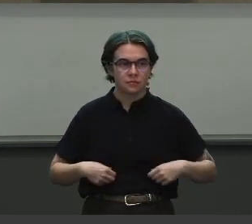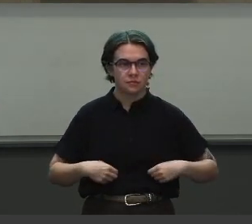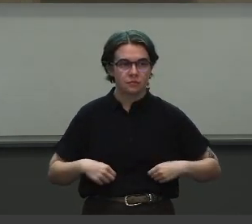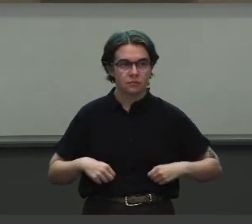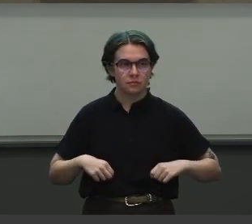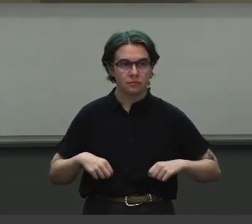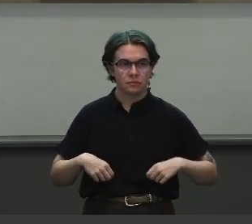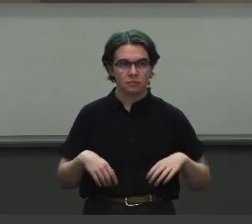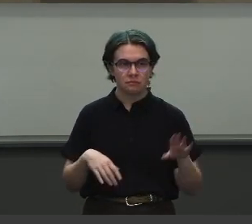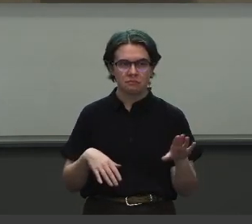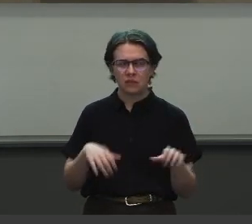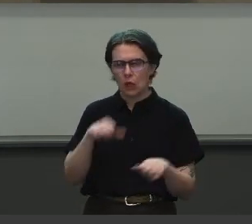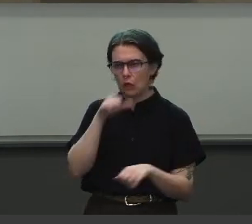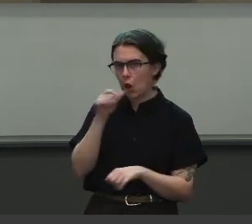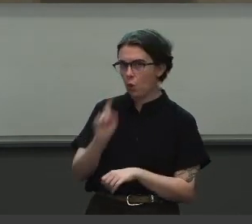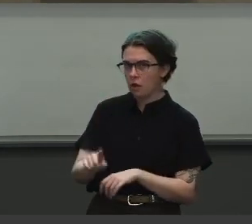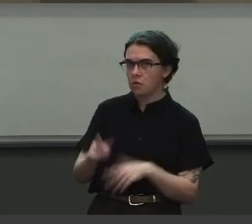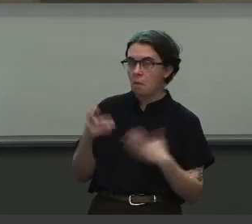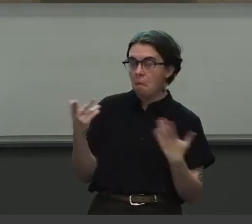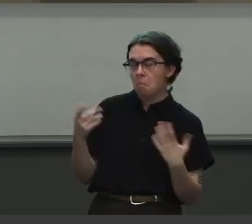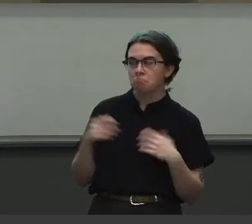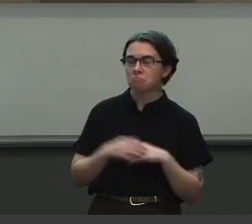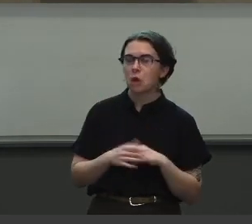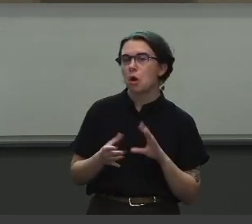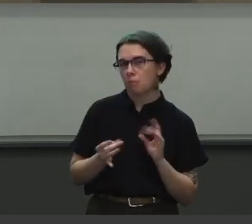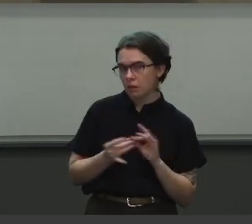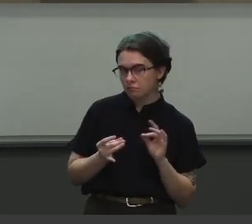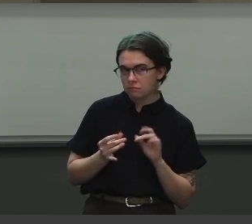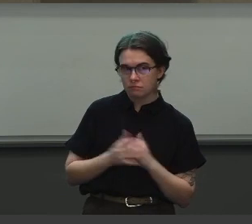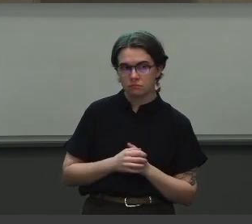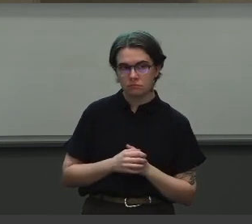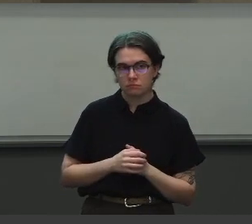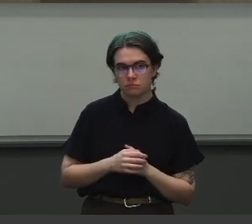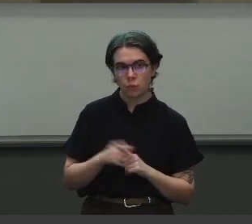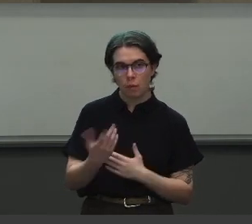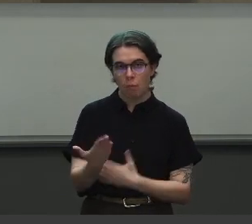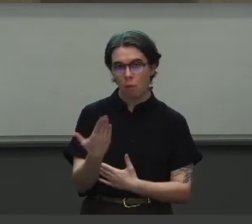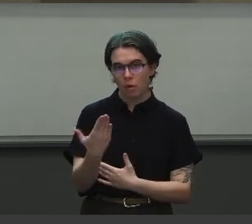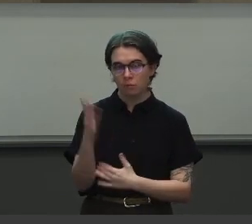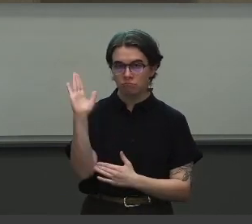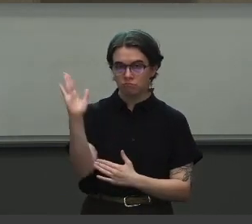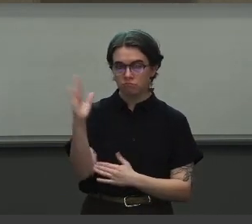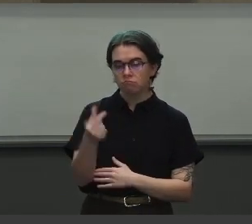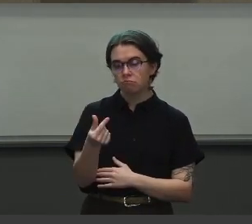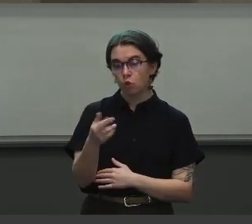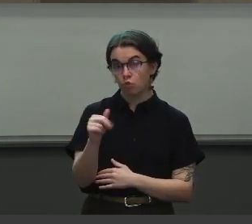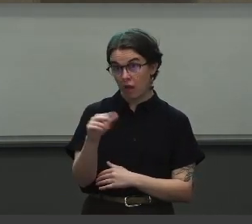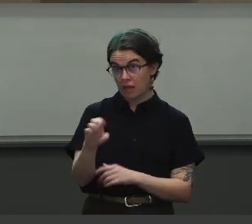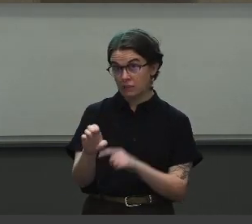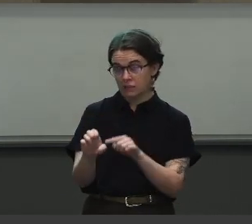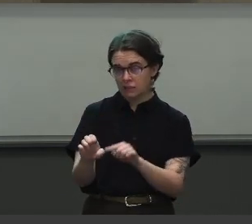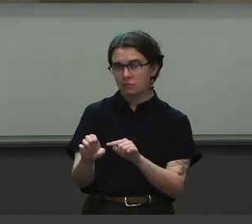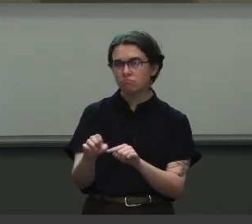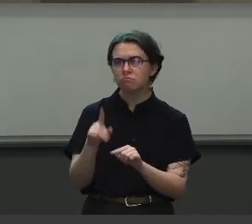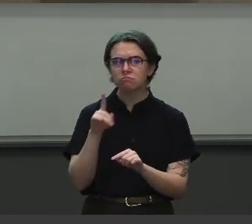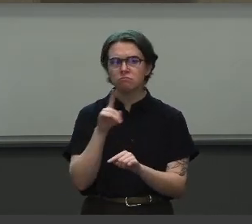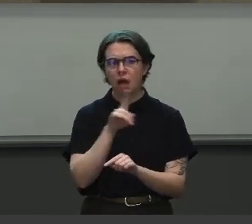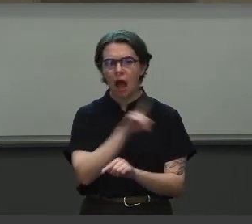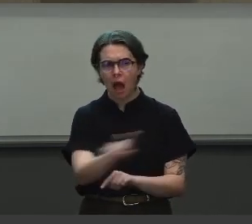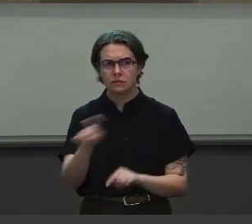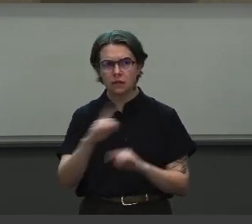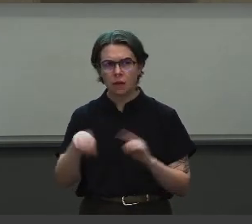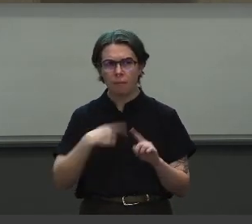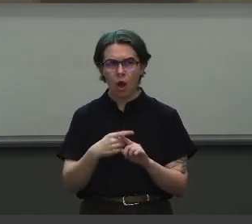I guess it's not so much a question, but just a comment. At one of the morning sessions, Grace asked about virtual